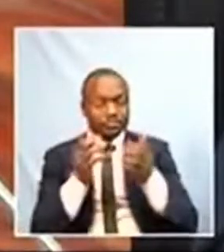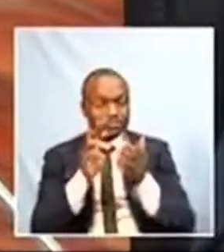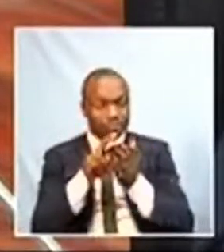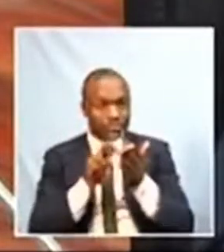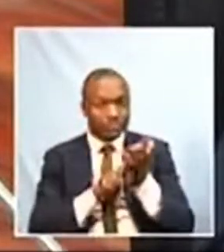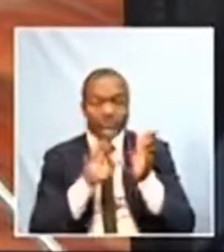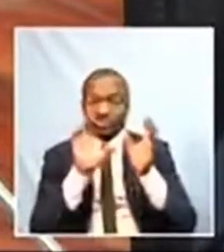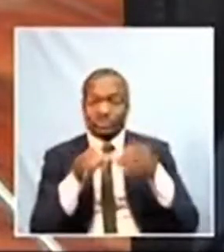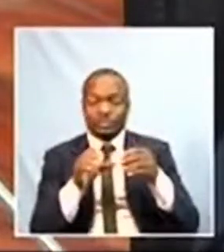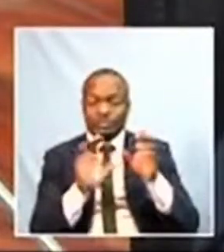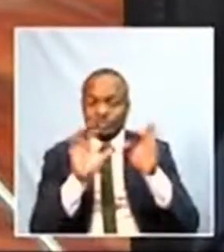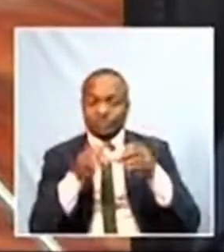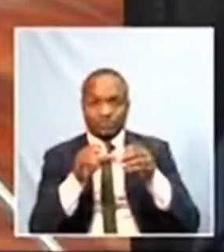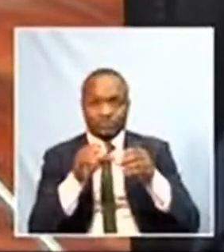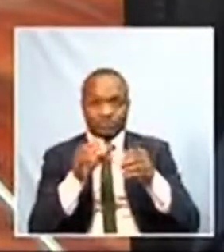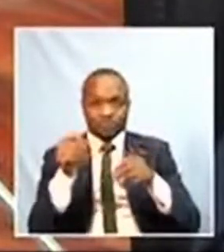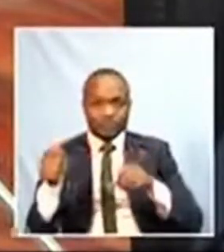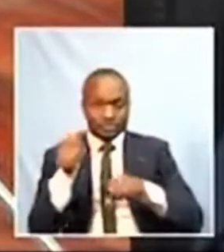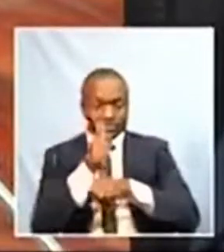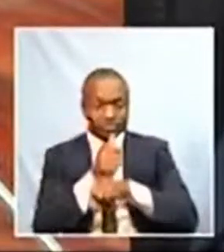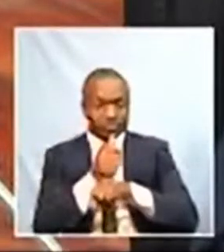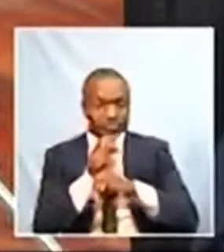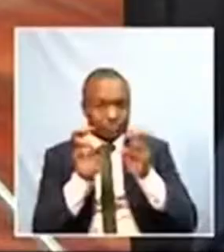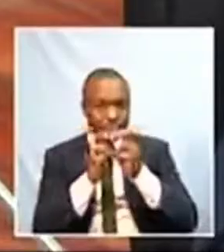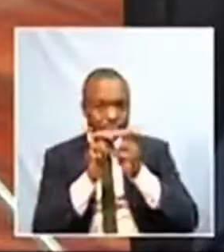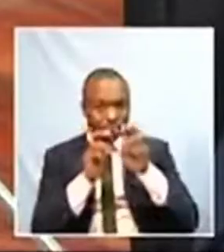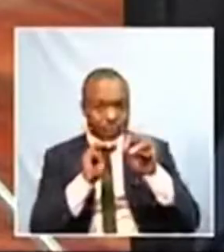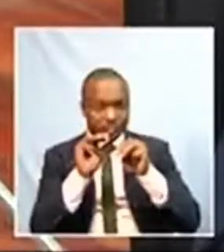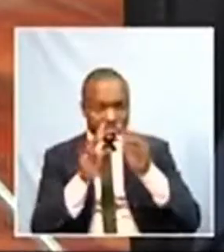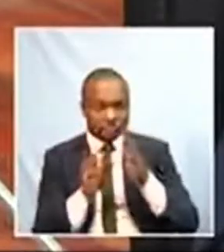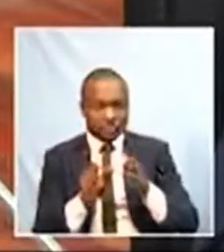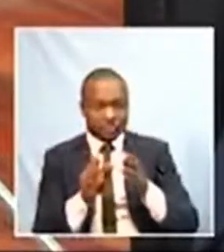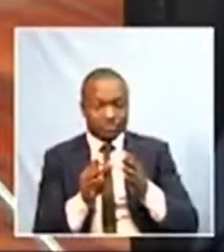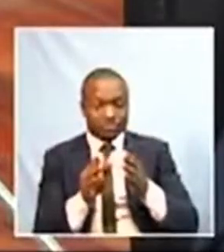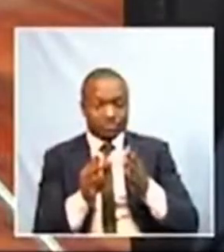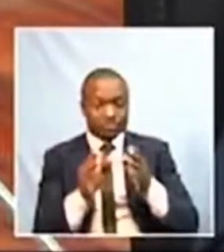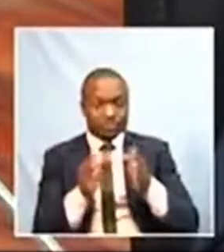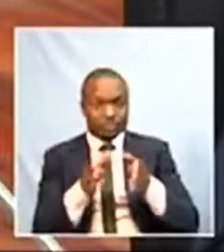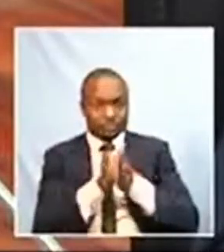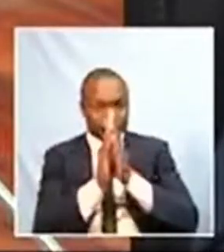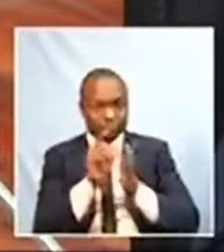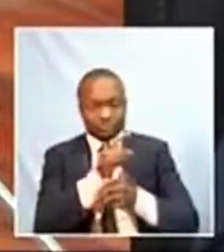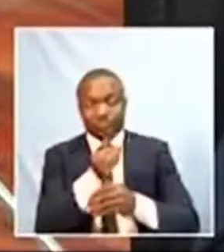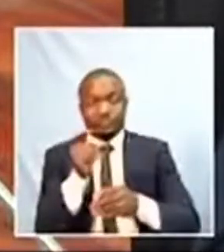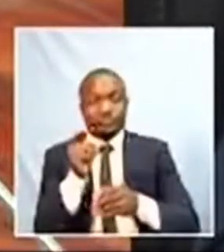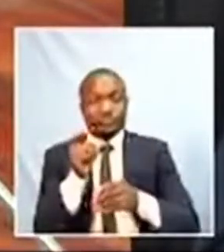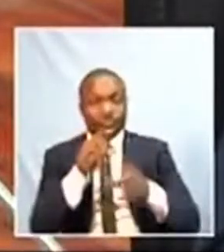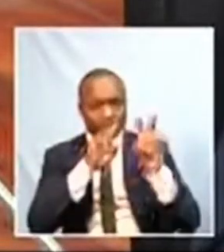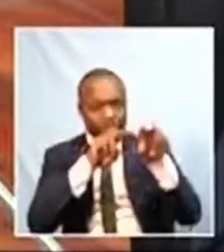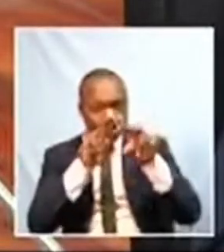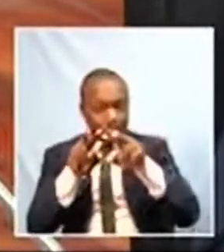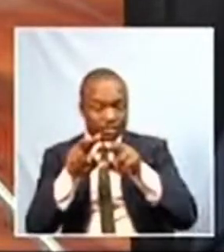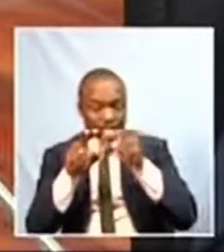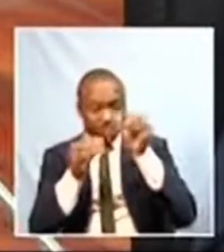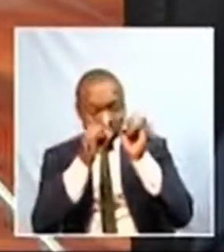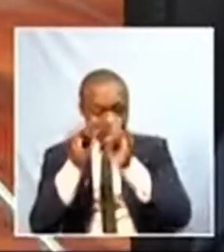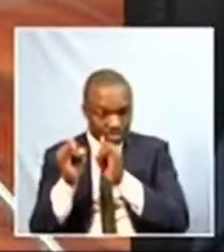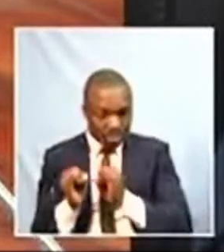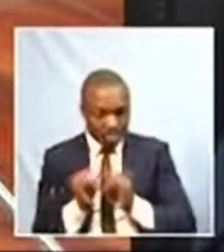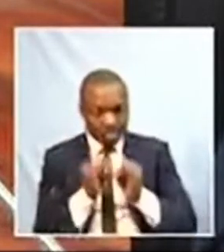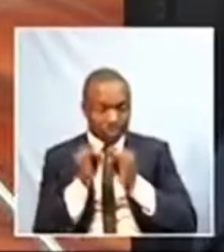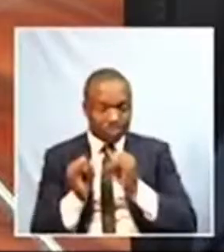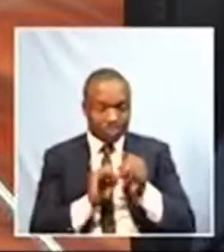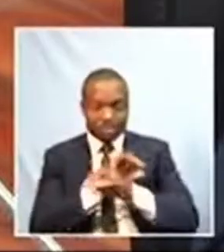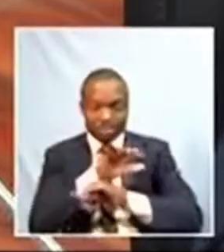the committee that the council has appointed contract managers and instructed them to rigorously monitor and implement all